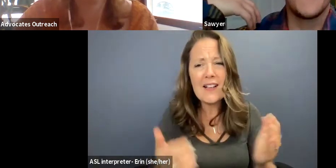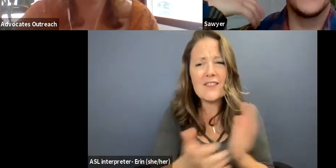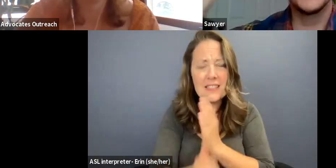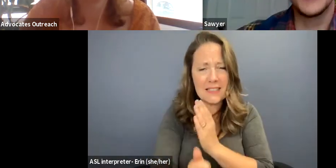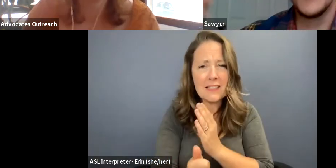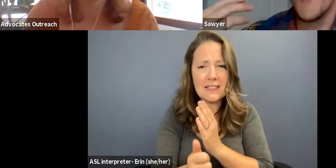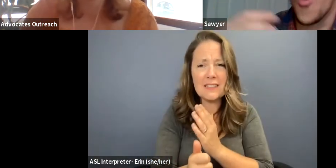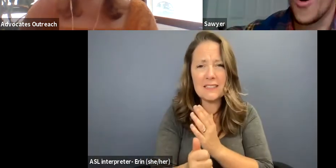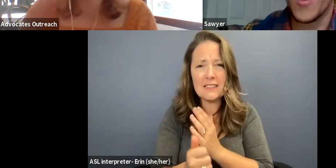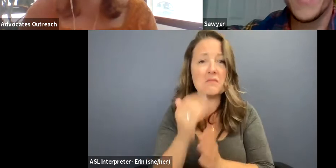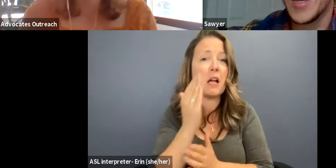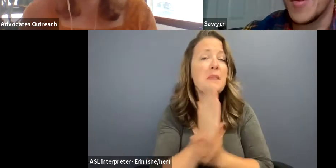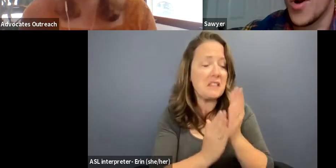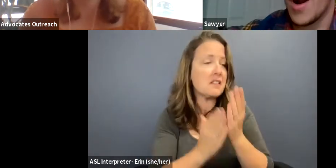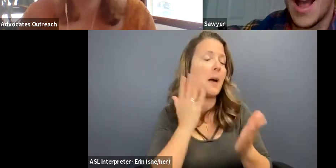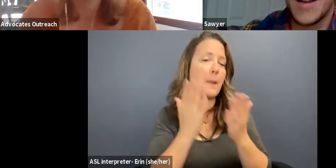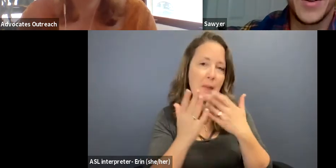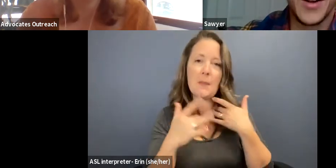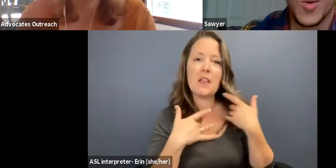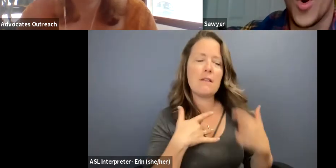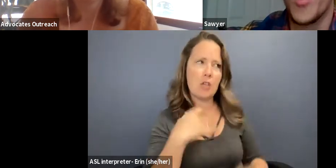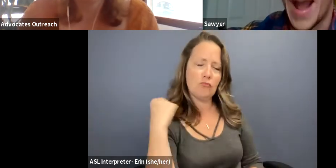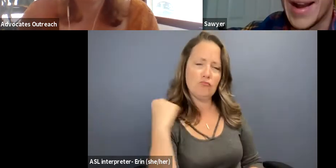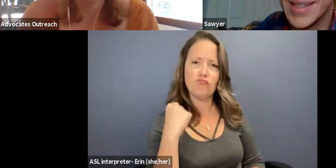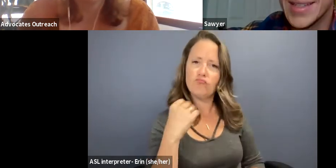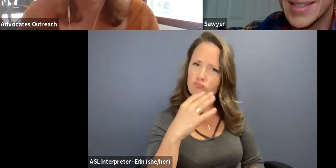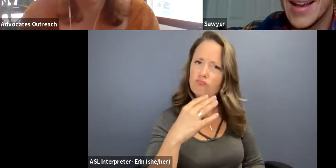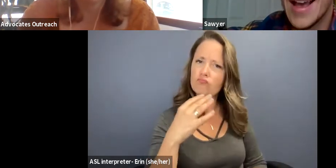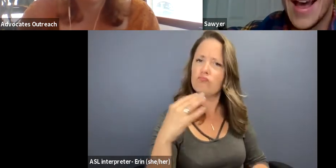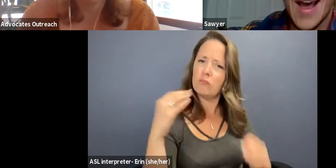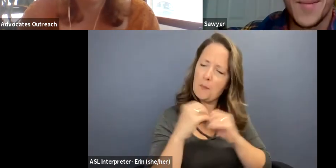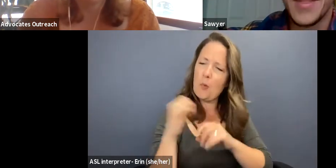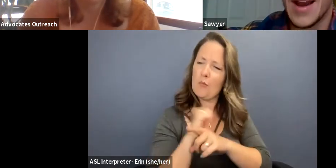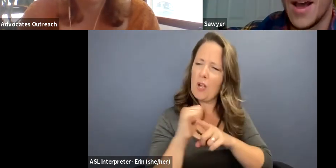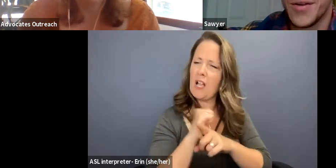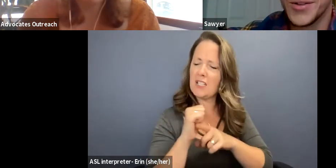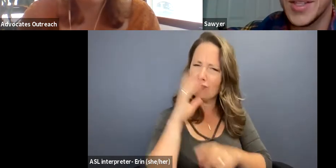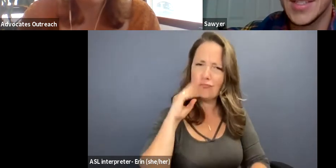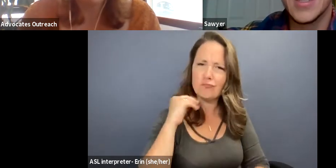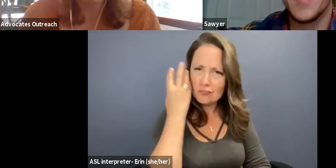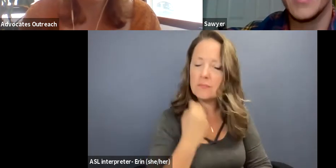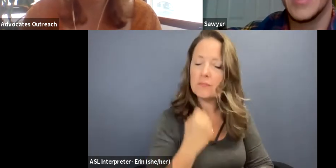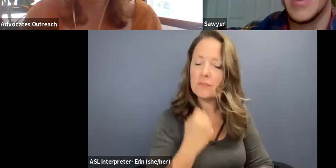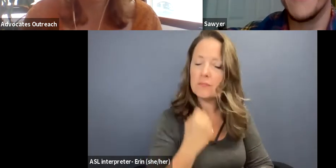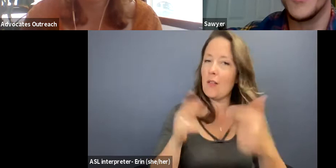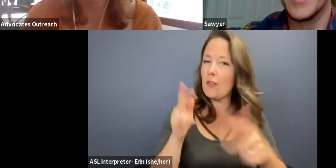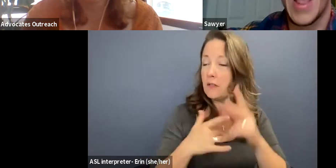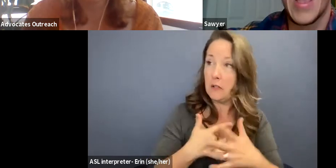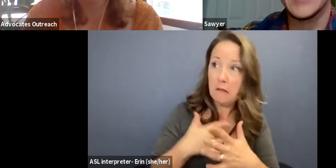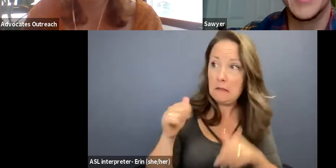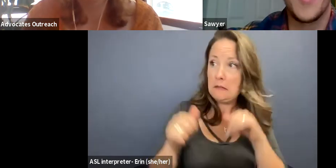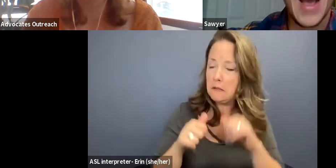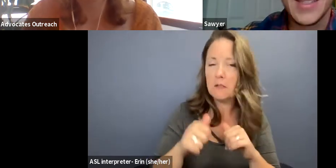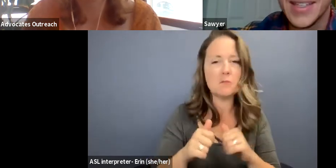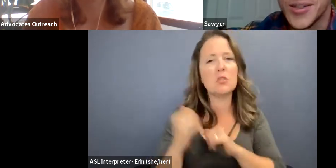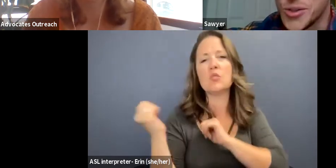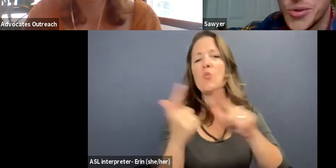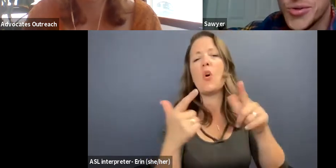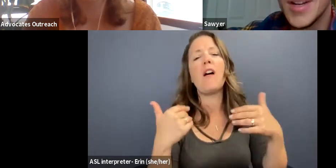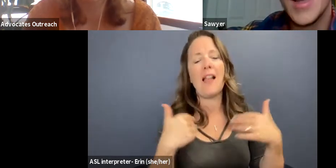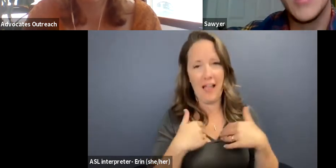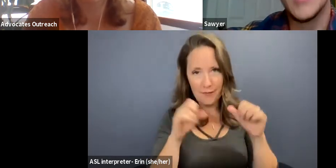feeling as far as confidence level, looks like there was again a range, which is so like